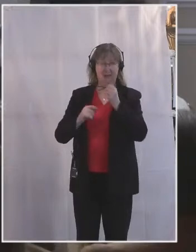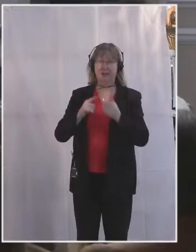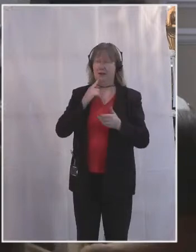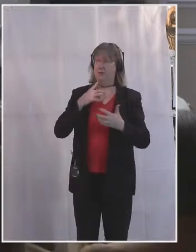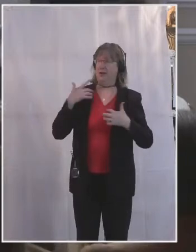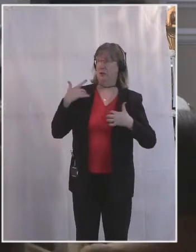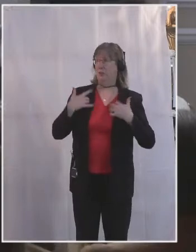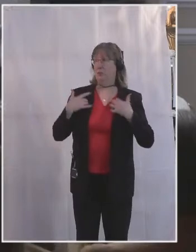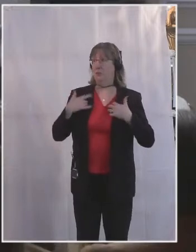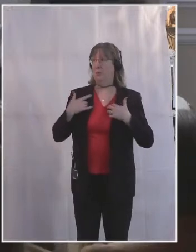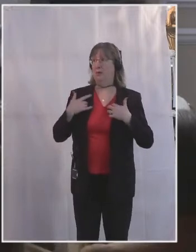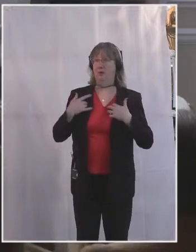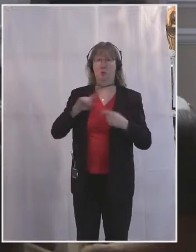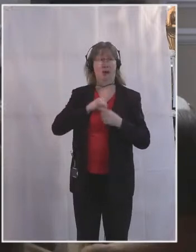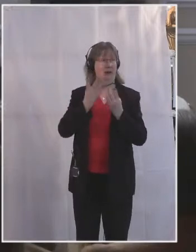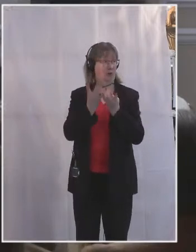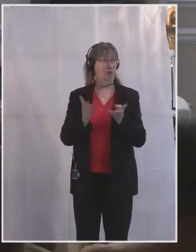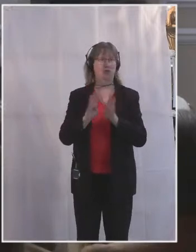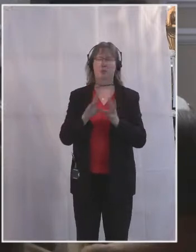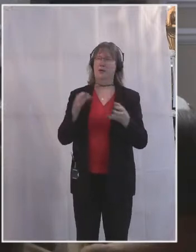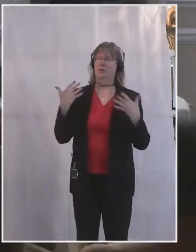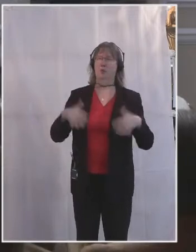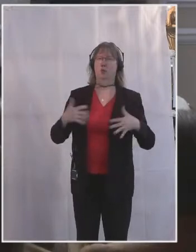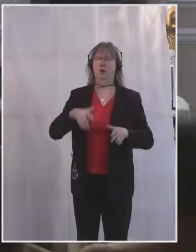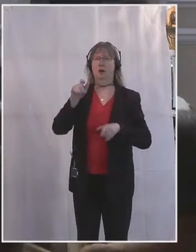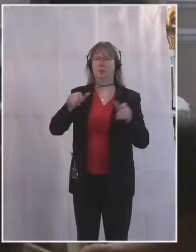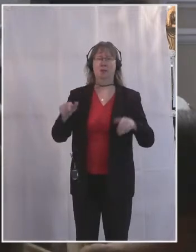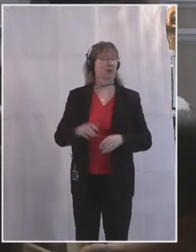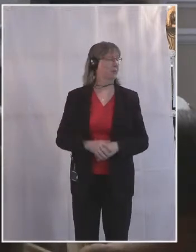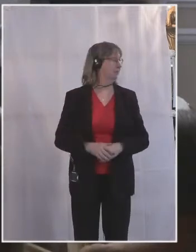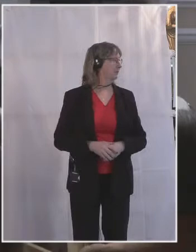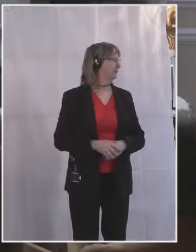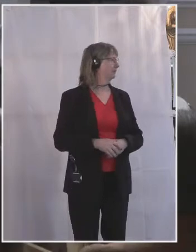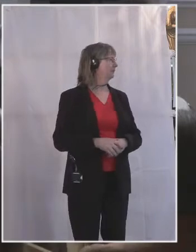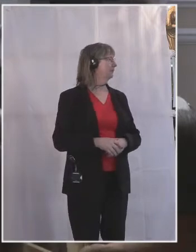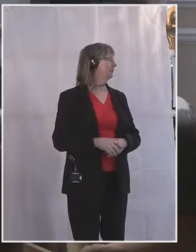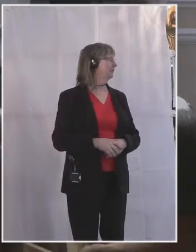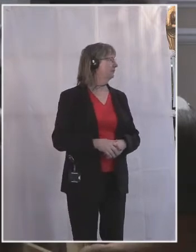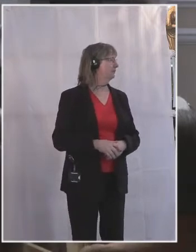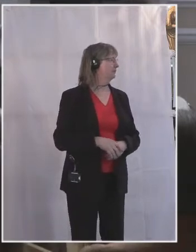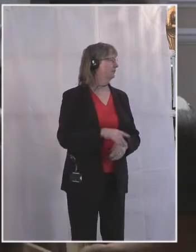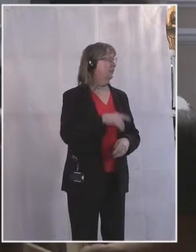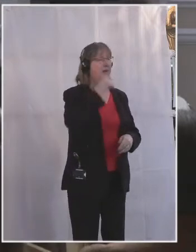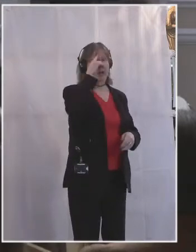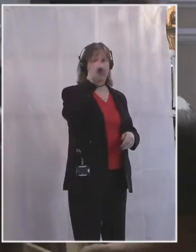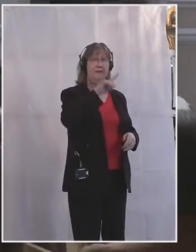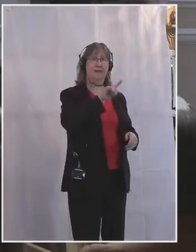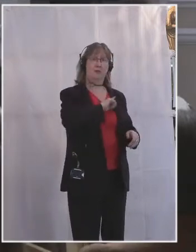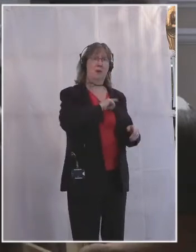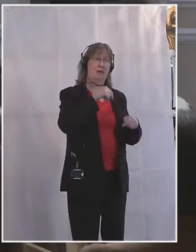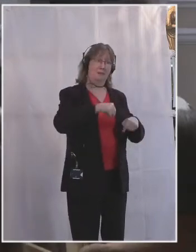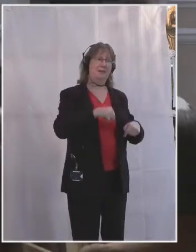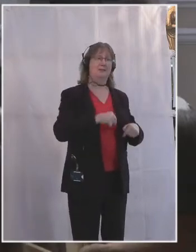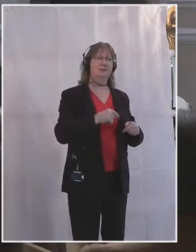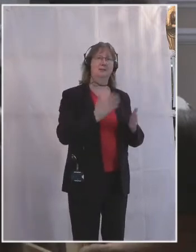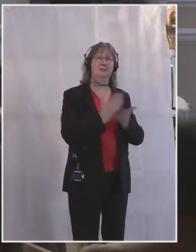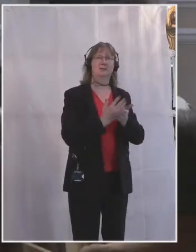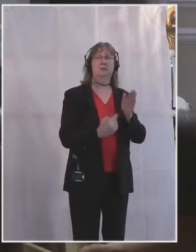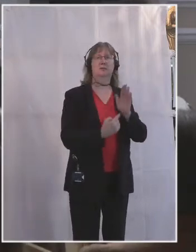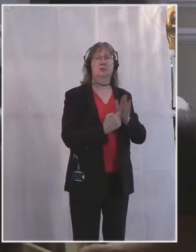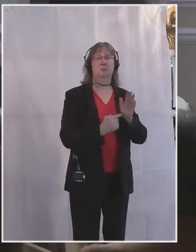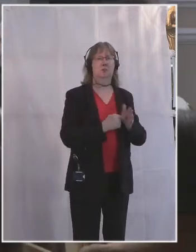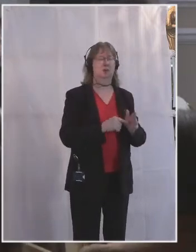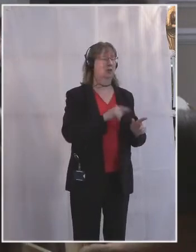help with that. And I think that's what's really unique about this program in particular, that you will get that mentoring, and I think you'll be shocked